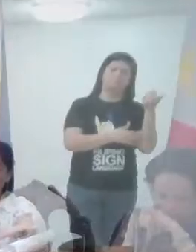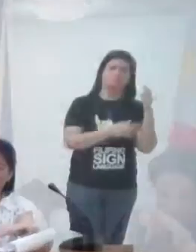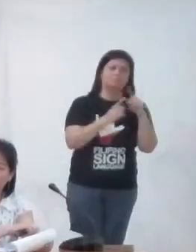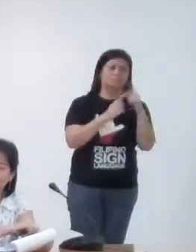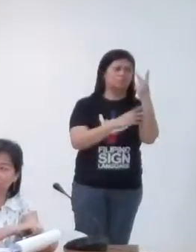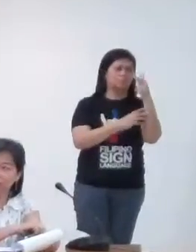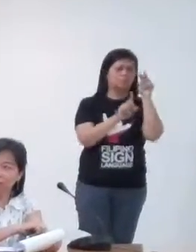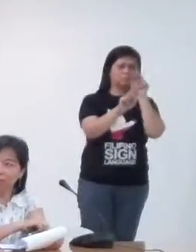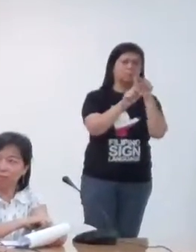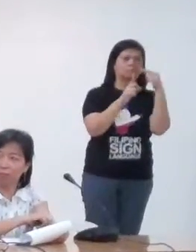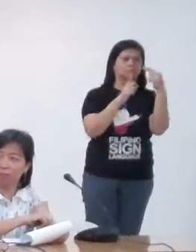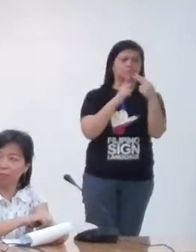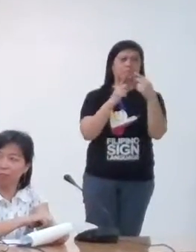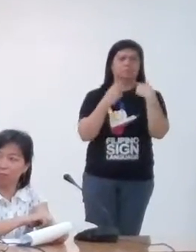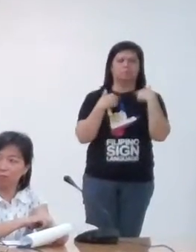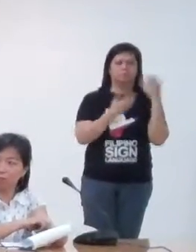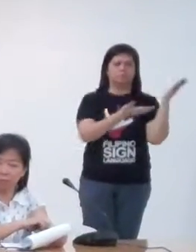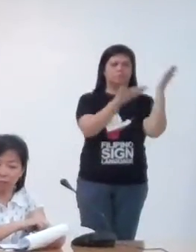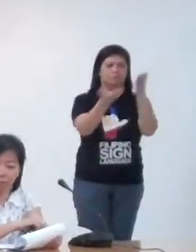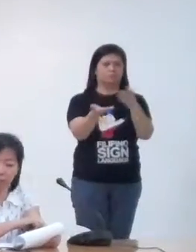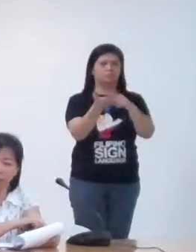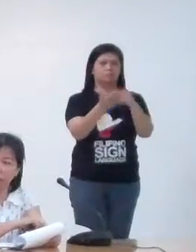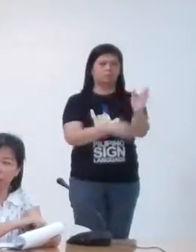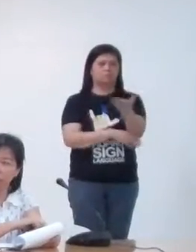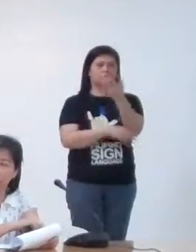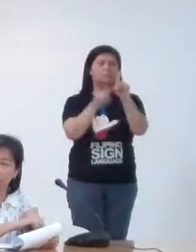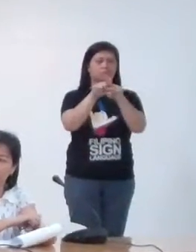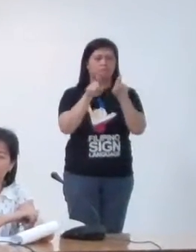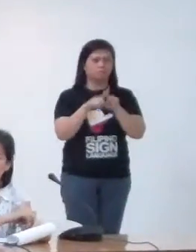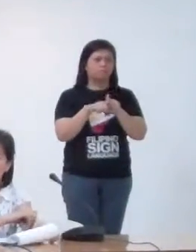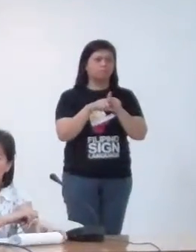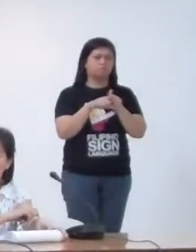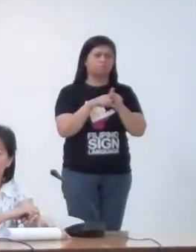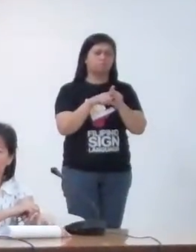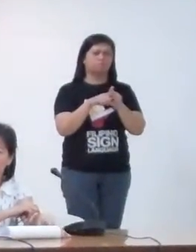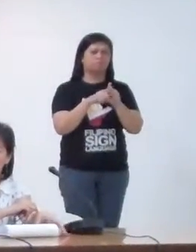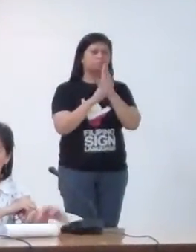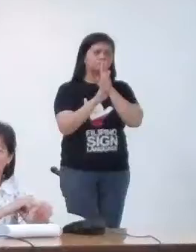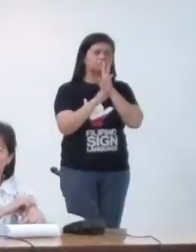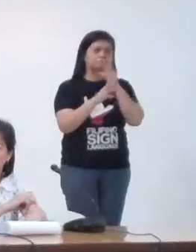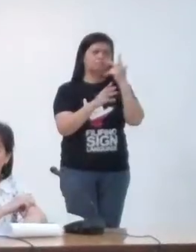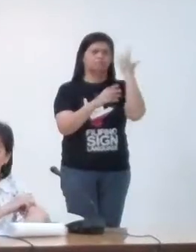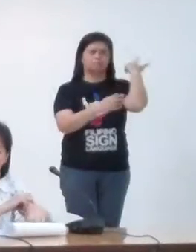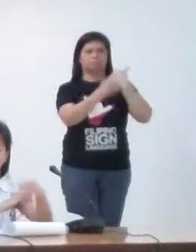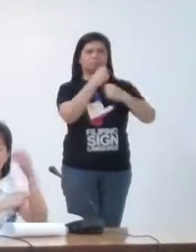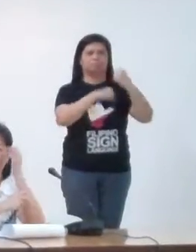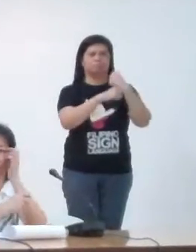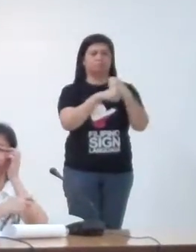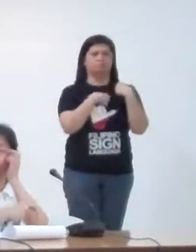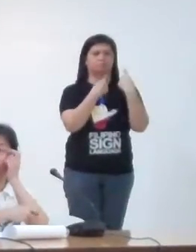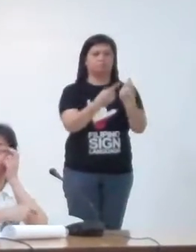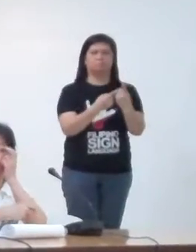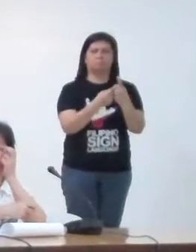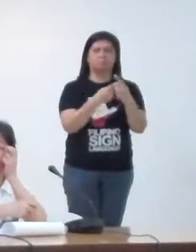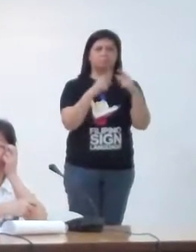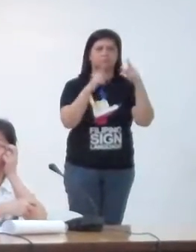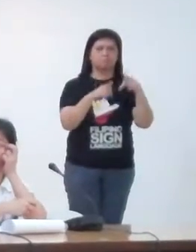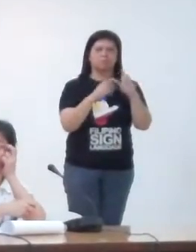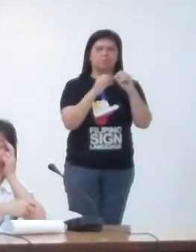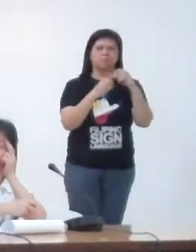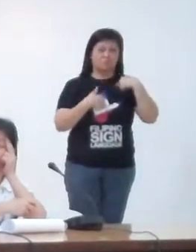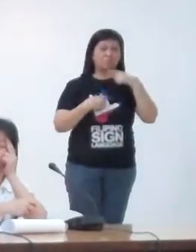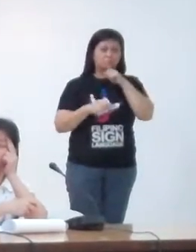The two perspectives that I bring this morning, I also speak. In the last 3 years, since I am now a person living with chronic